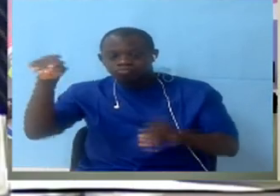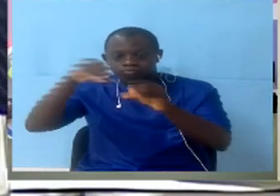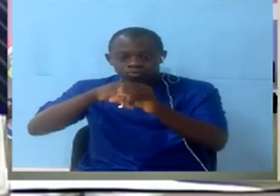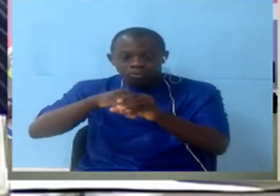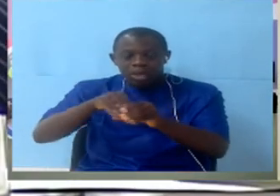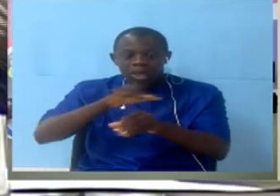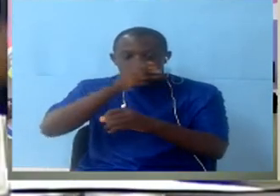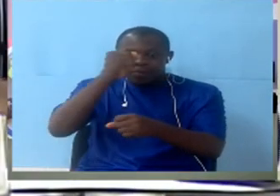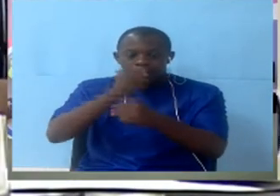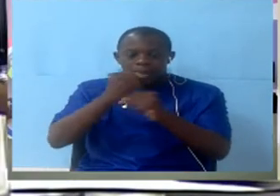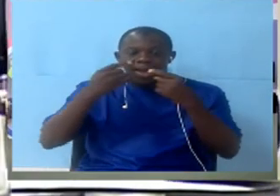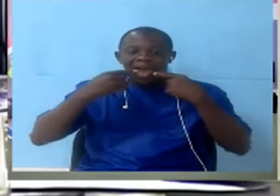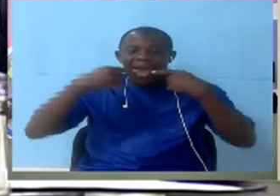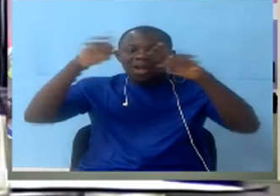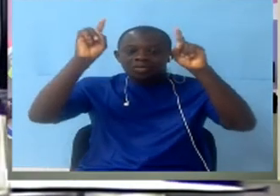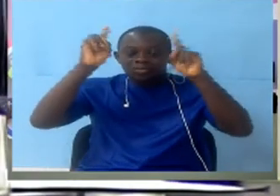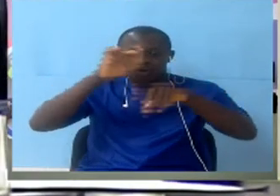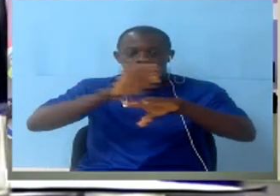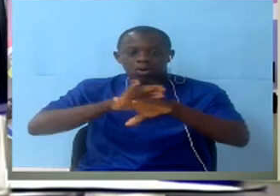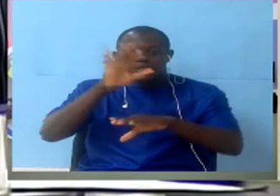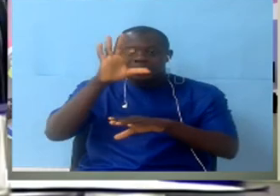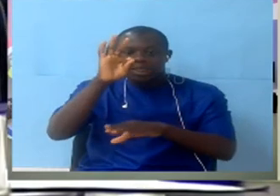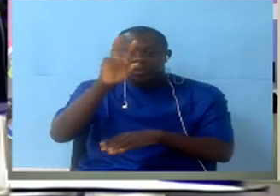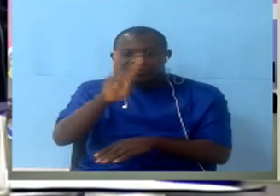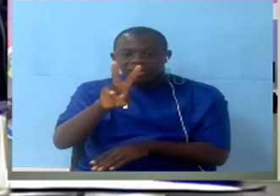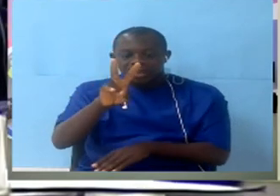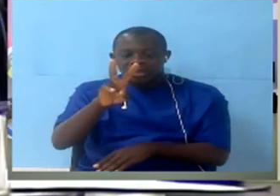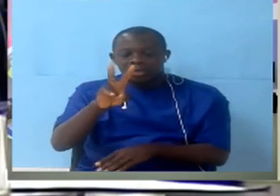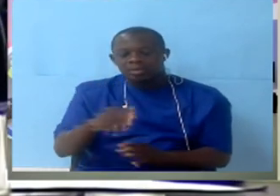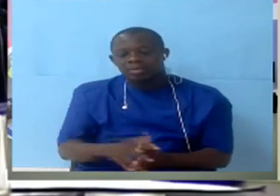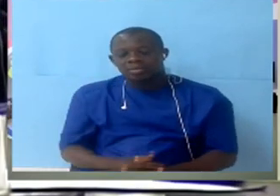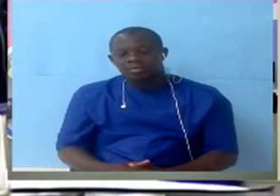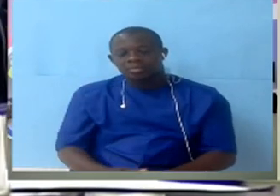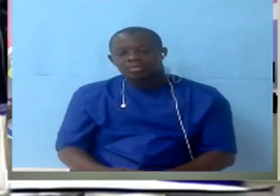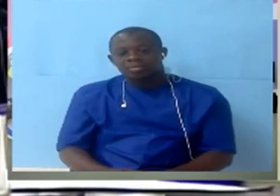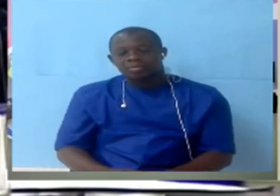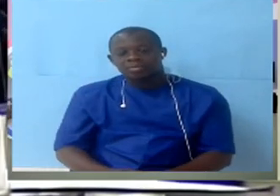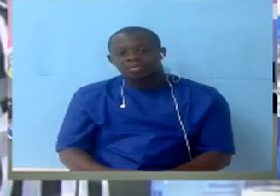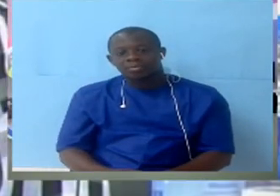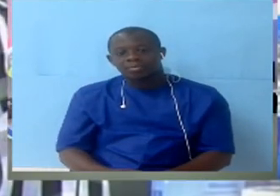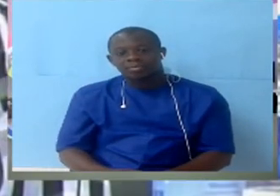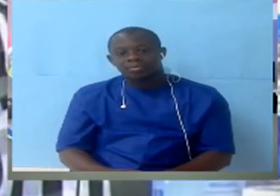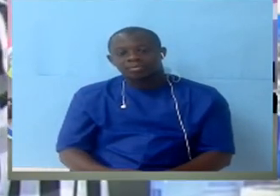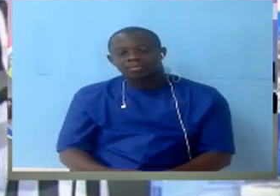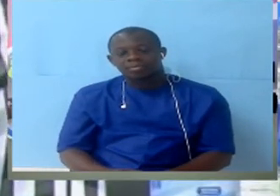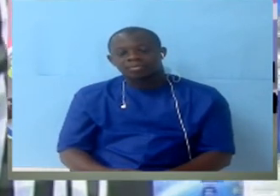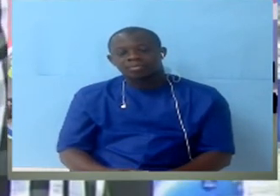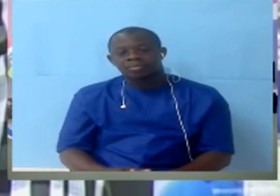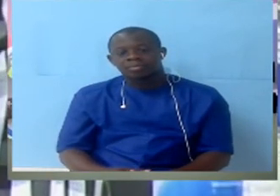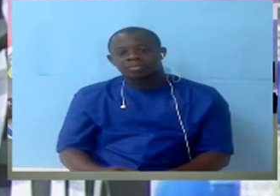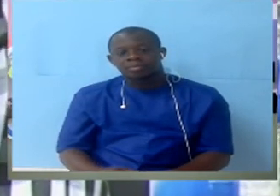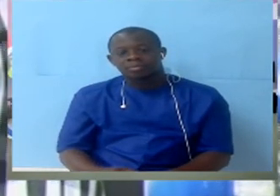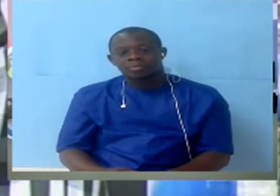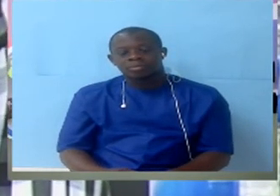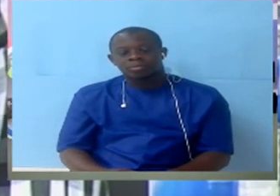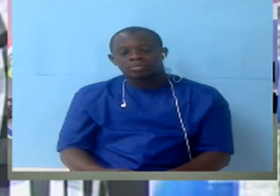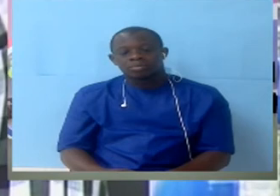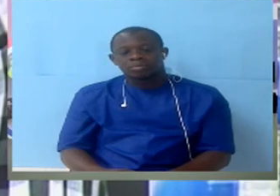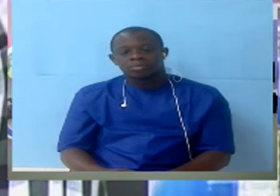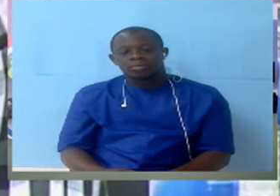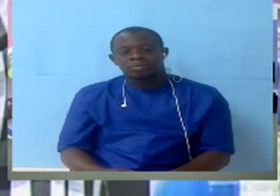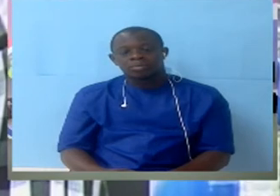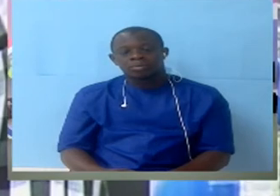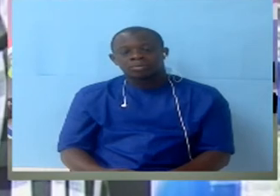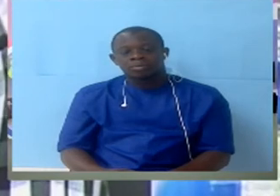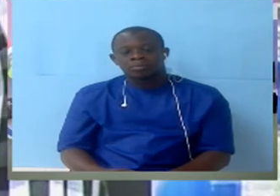make an announcement on so jaro la nyaton ko fon dana na dabula ko nyingo na manje avanta manda wota ta fu gambe la television bumbar ka kankularo di